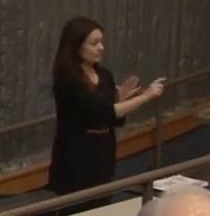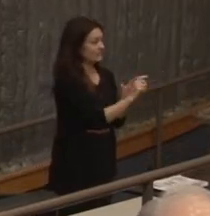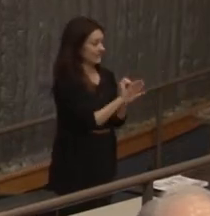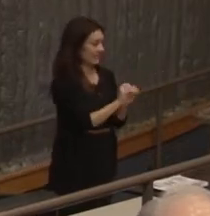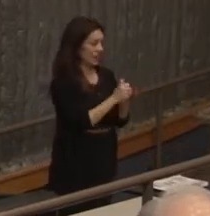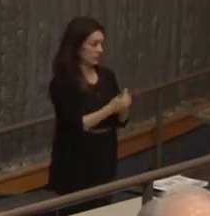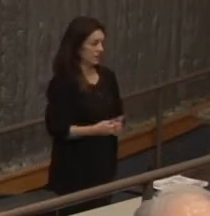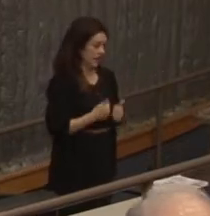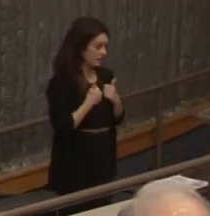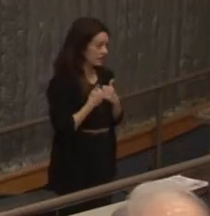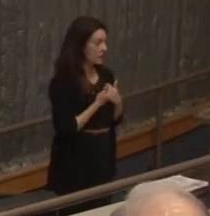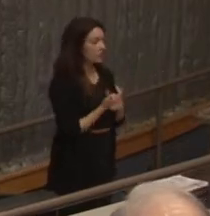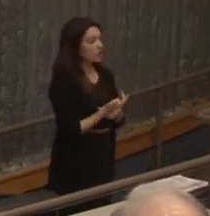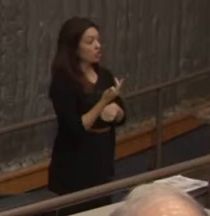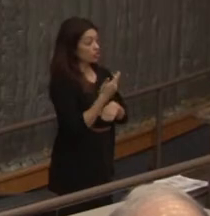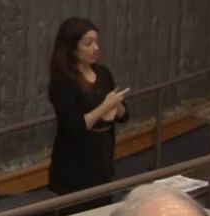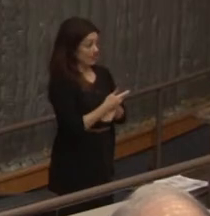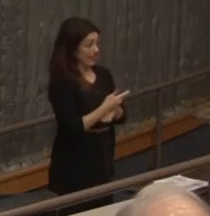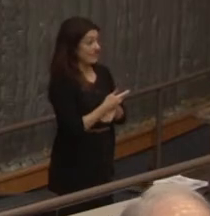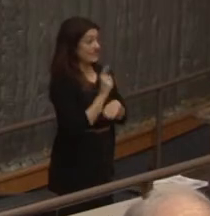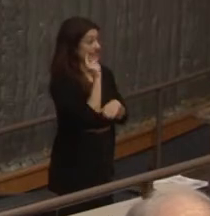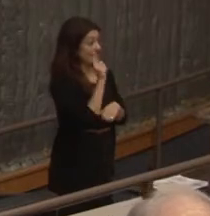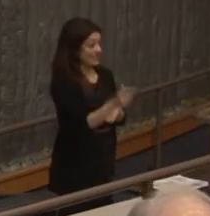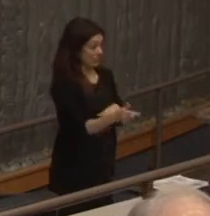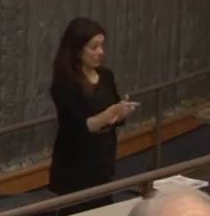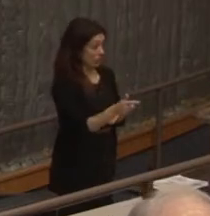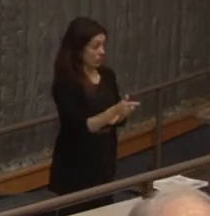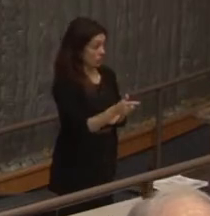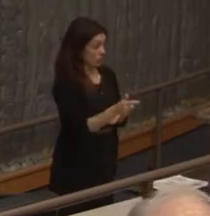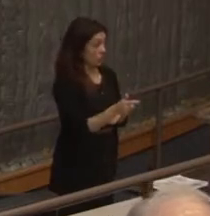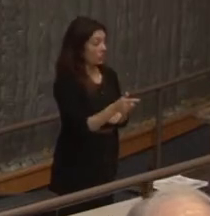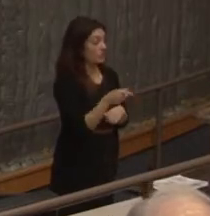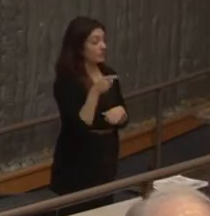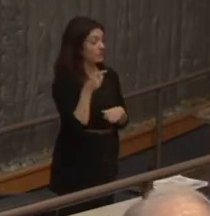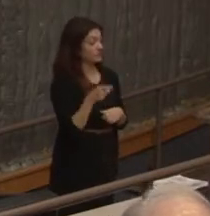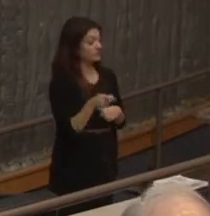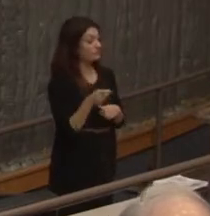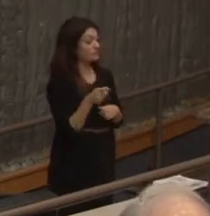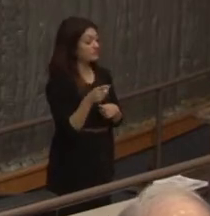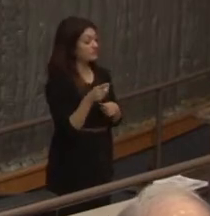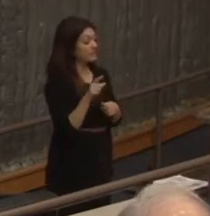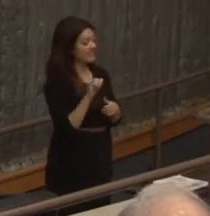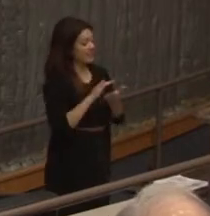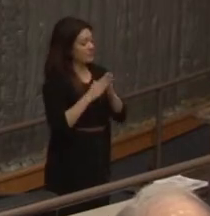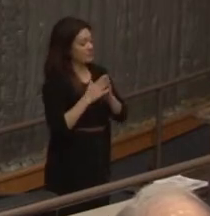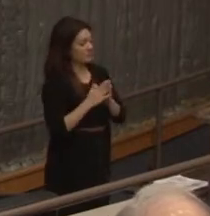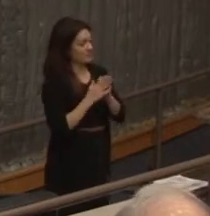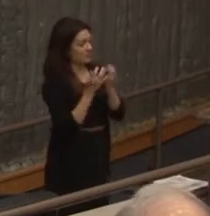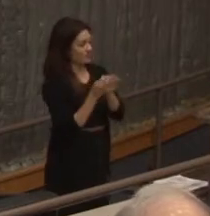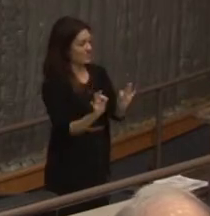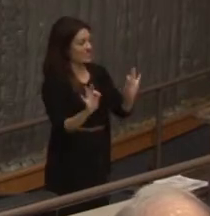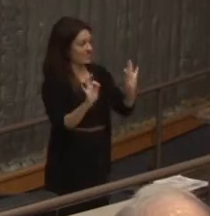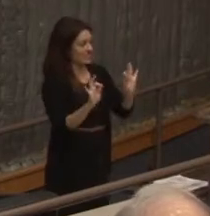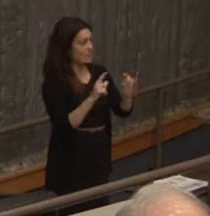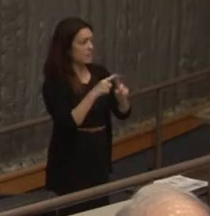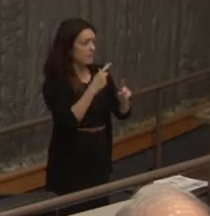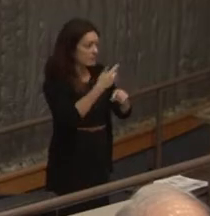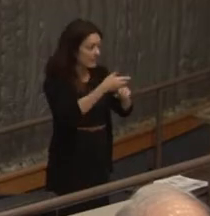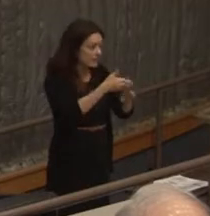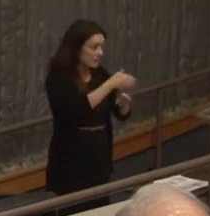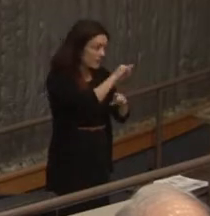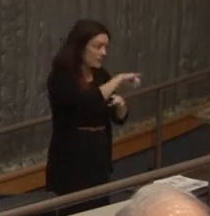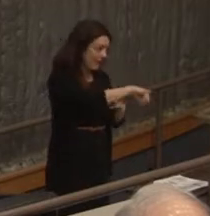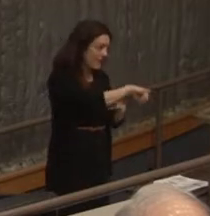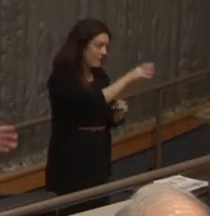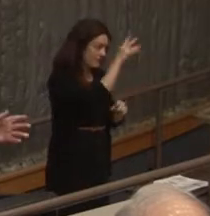to liberate Vilna, the Germans shot his father. So he lost his four grandparents,